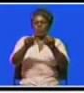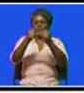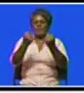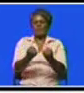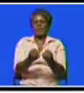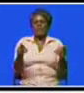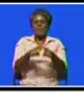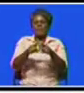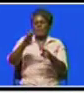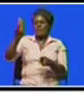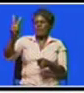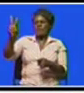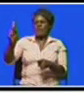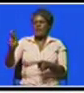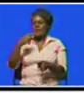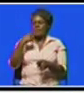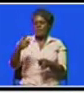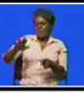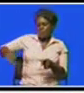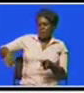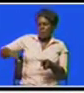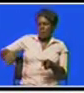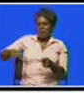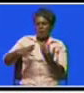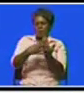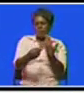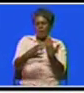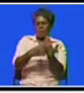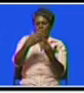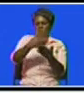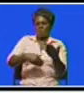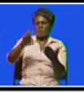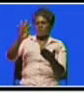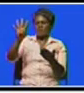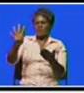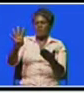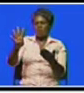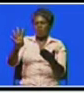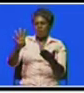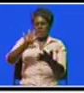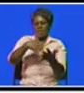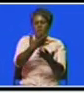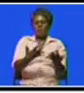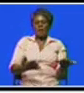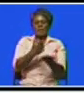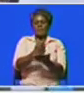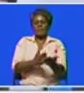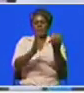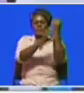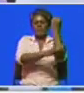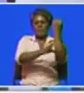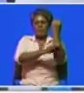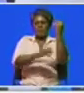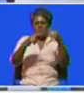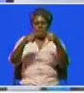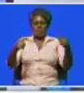French biometrics firm attributed delays in scanning of Form 34As to lack of 3G network coverage in some parts of the country. The